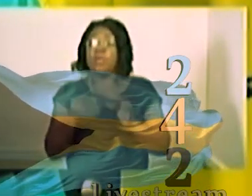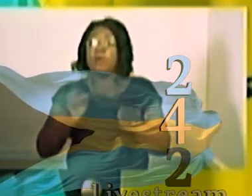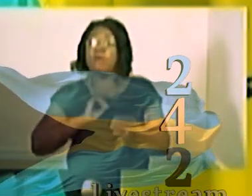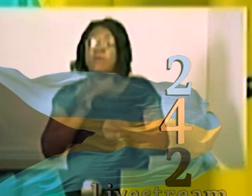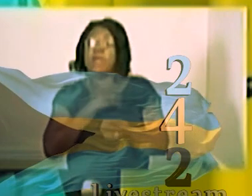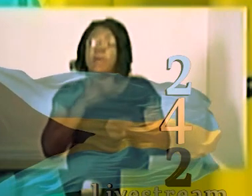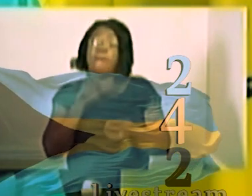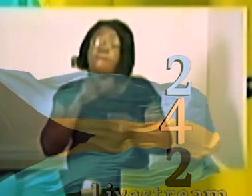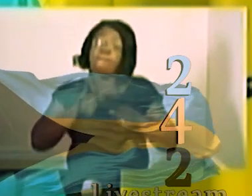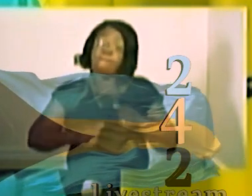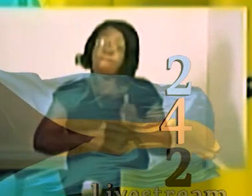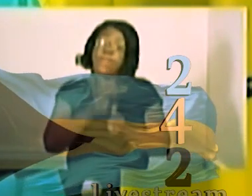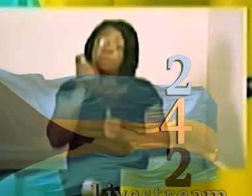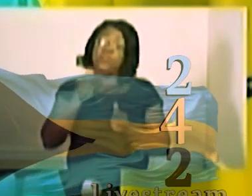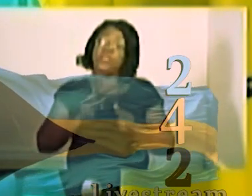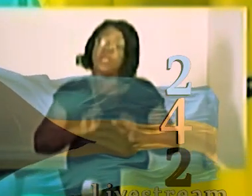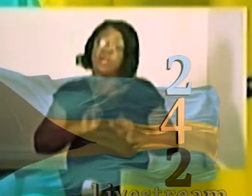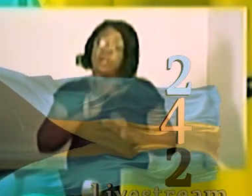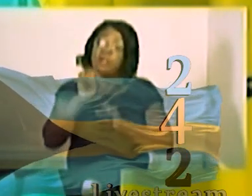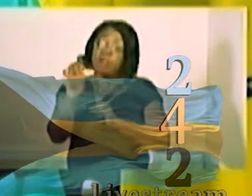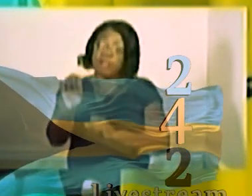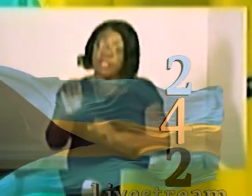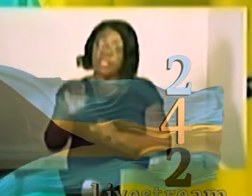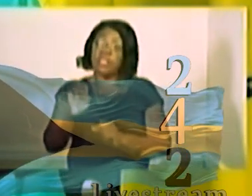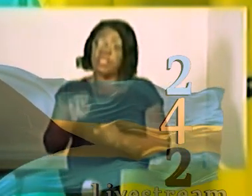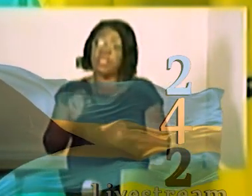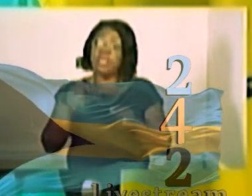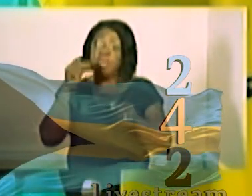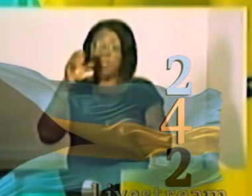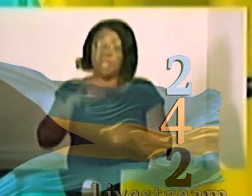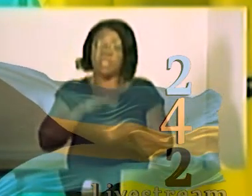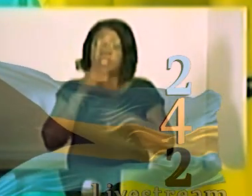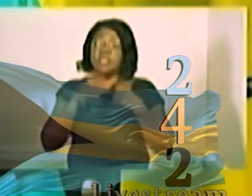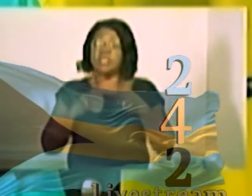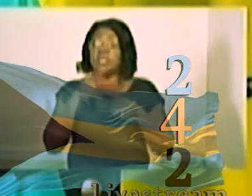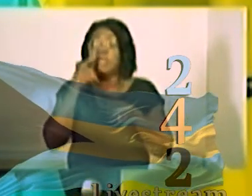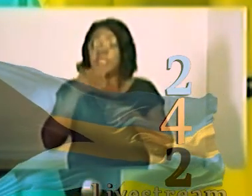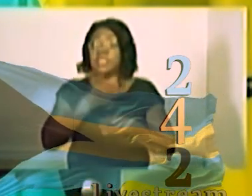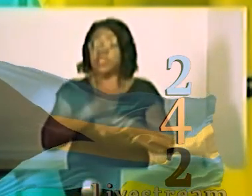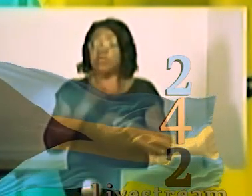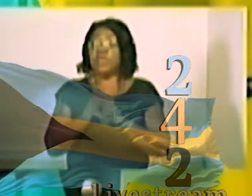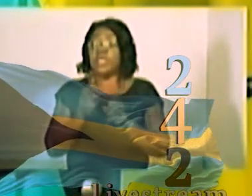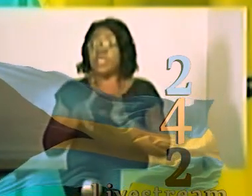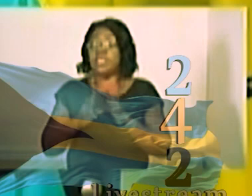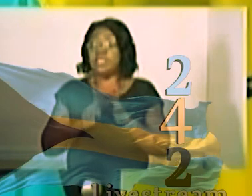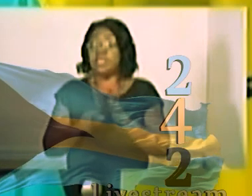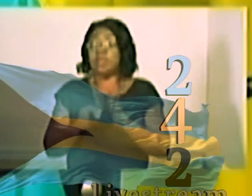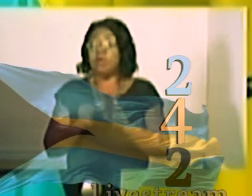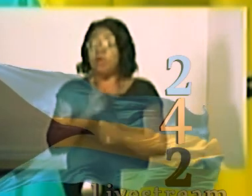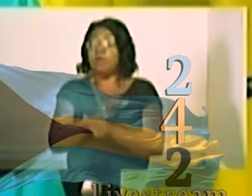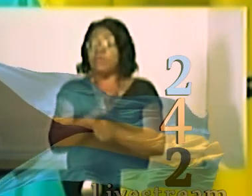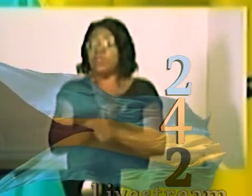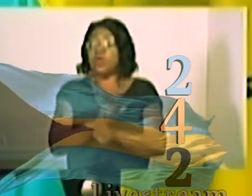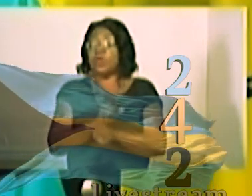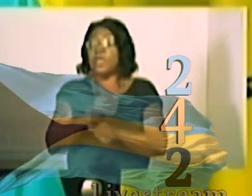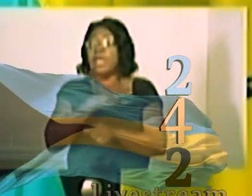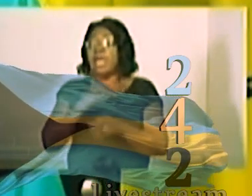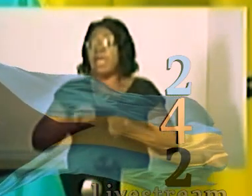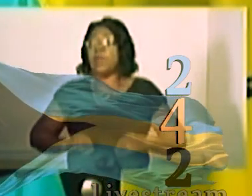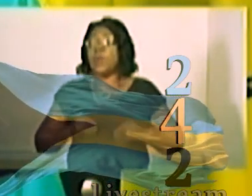most urgent and overriding concerns is the creation of jobs and opportunities for